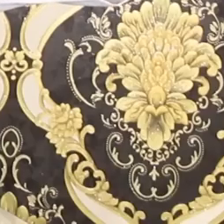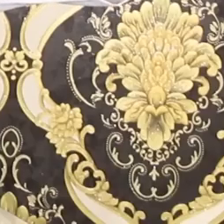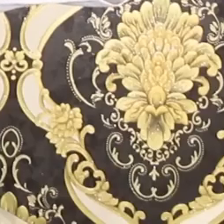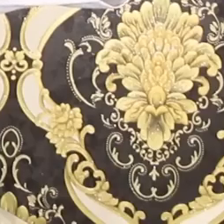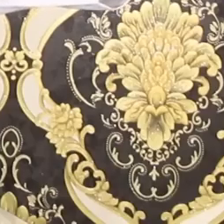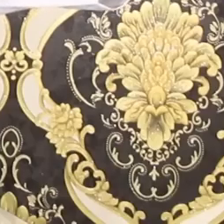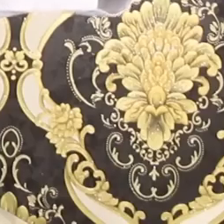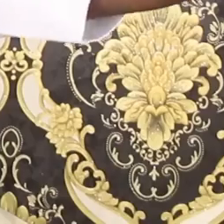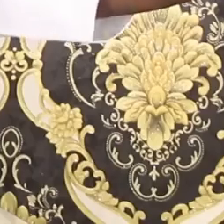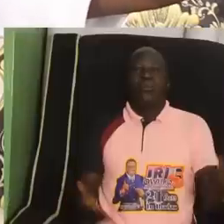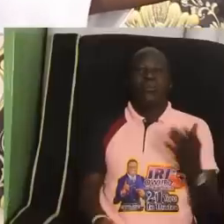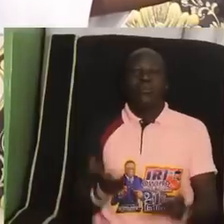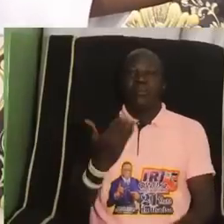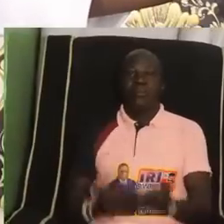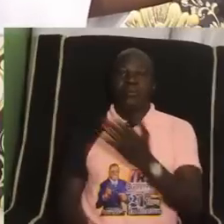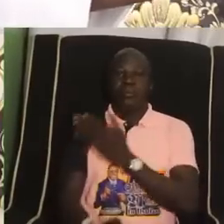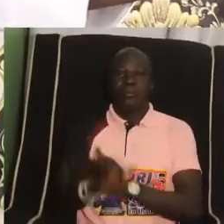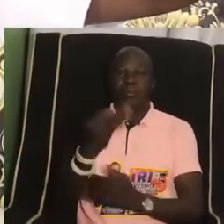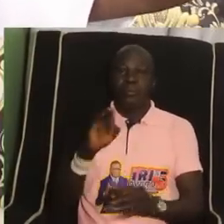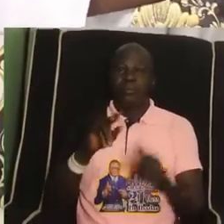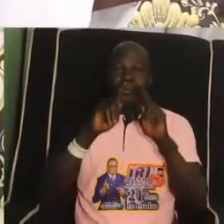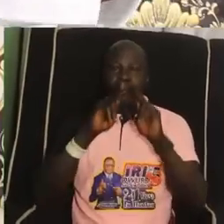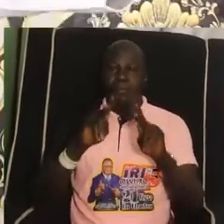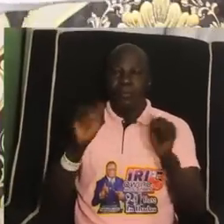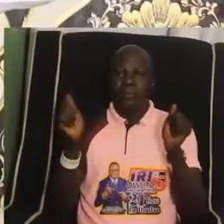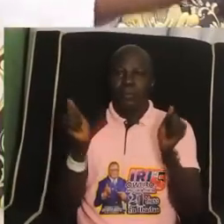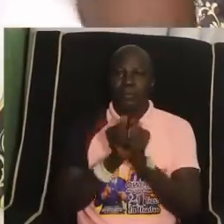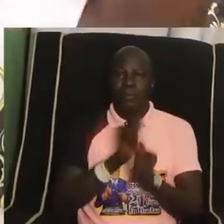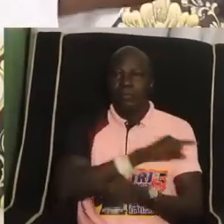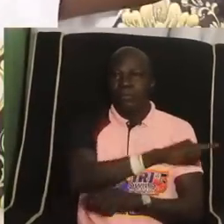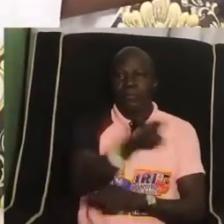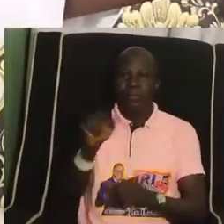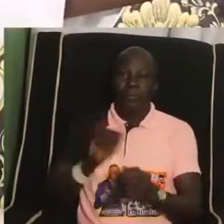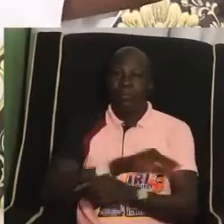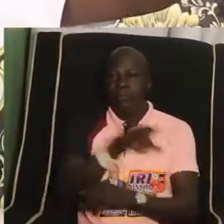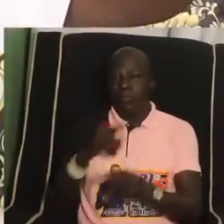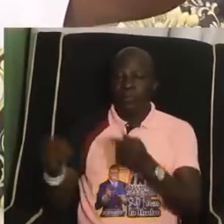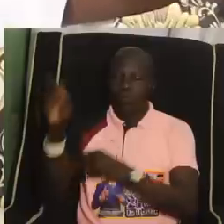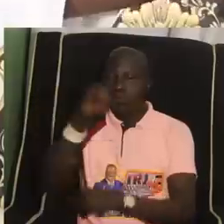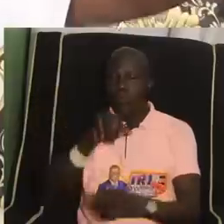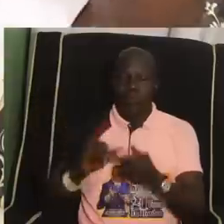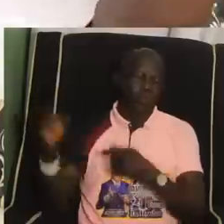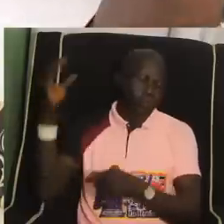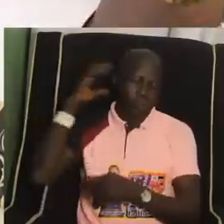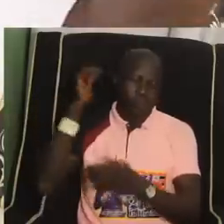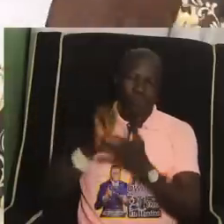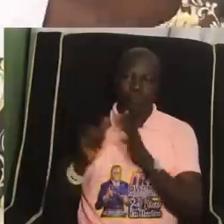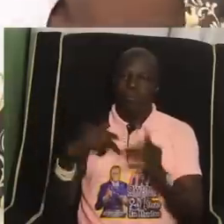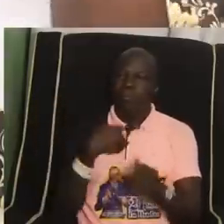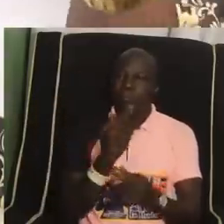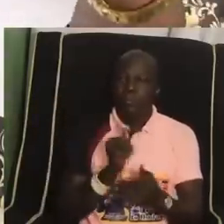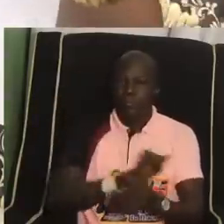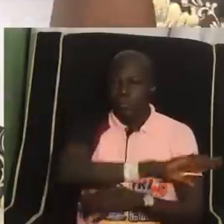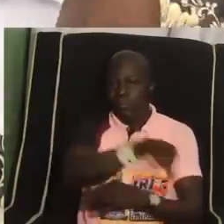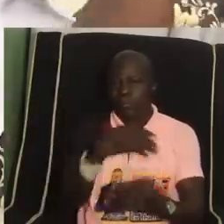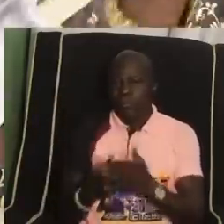ki olorun alaafia may god of peace yo wa pelu gbogbo eniyan to ngbo ohun mi